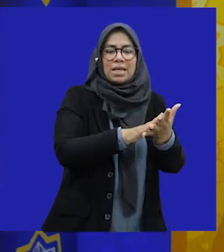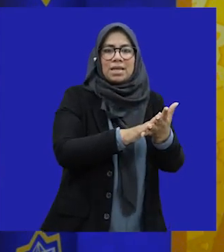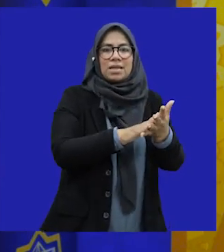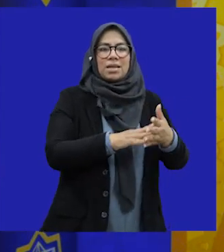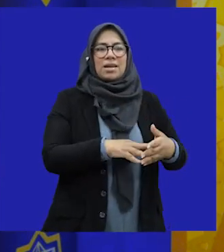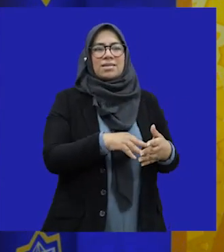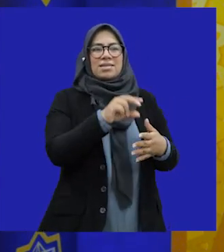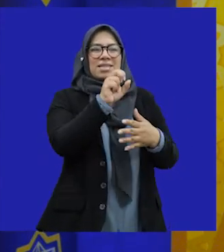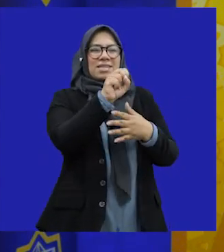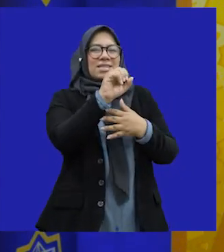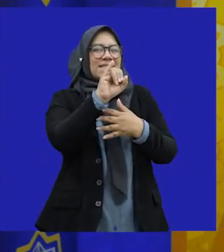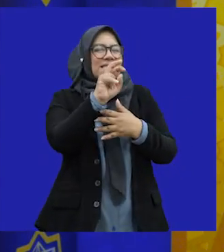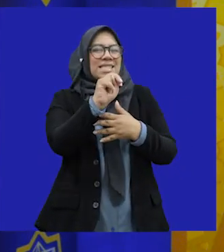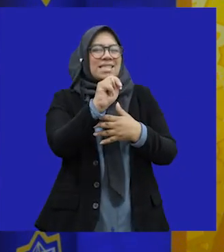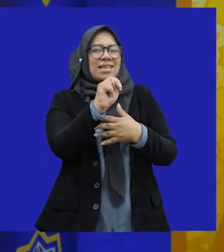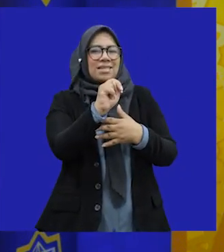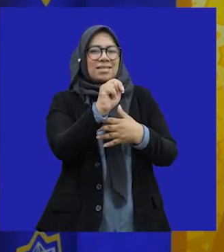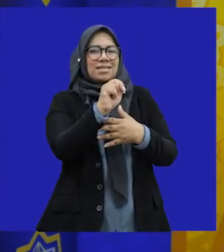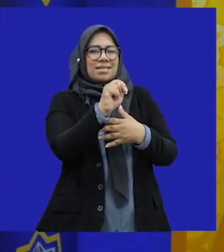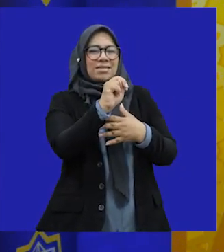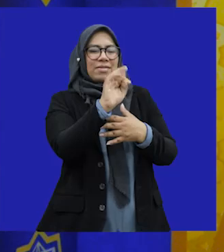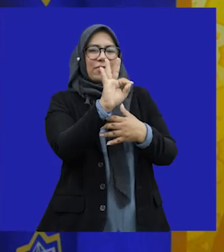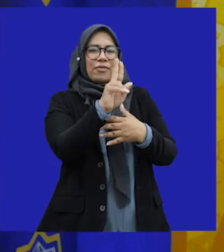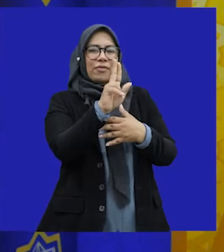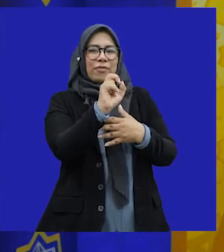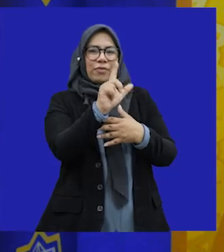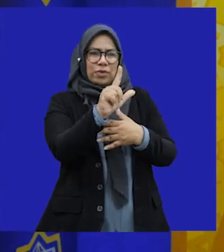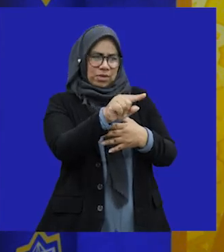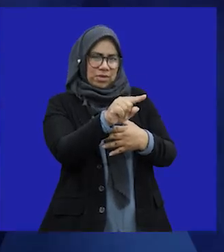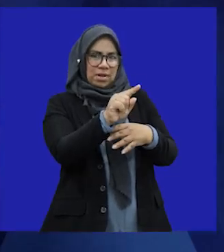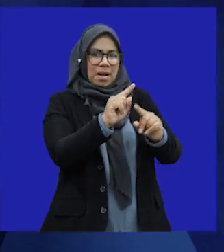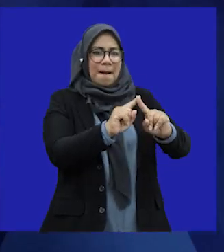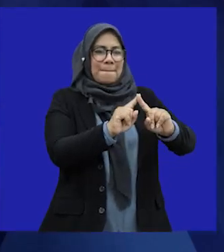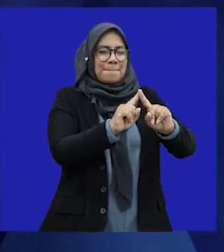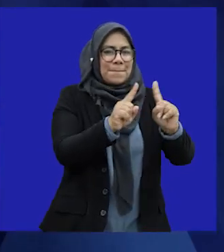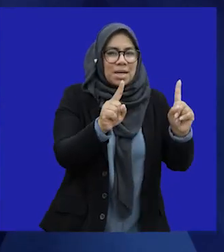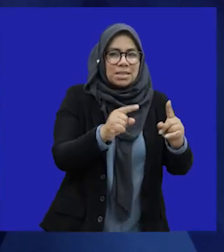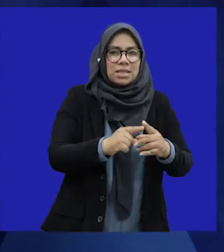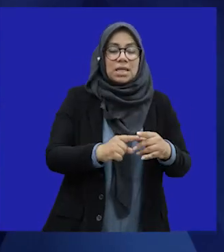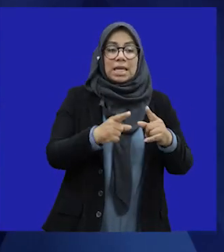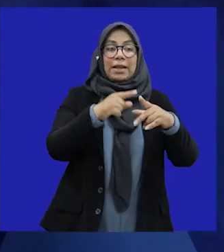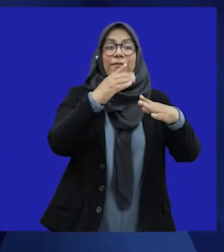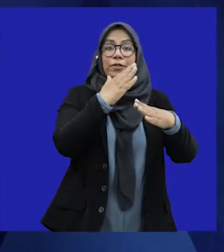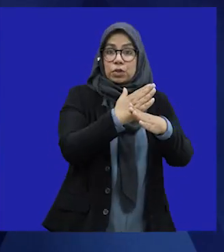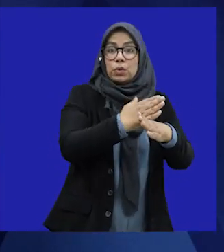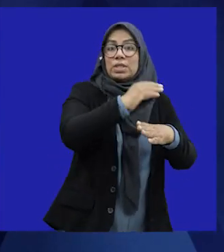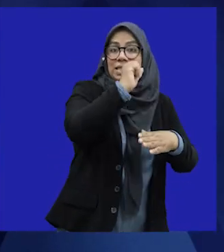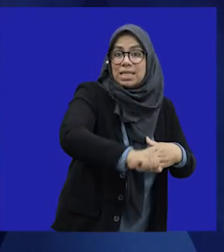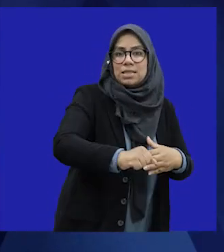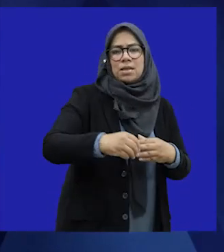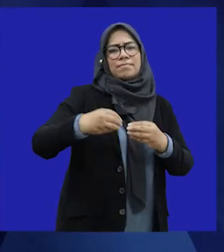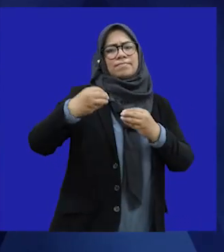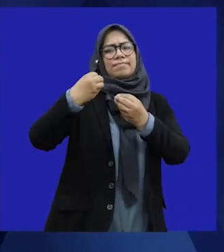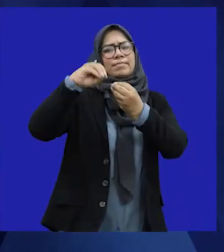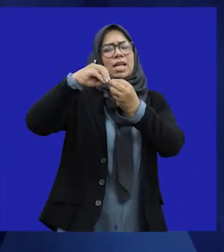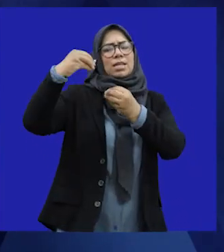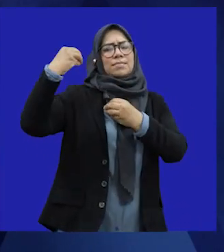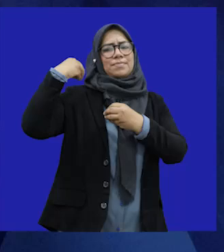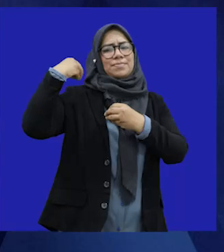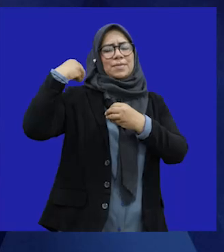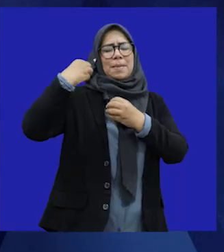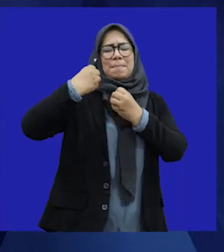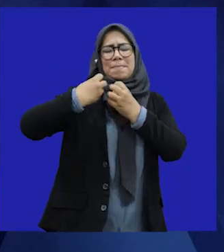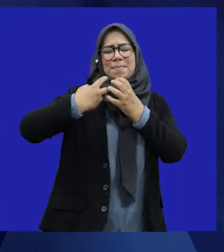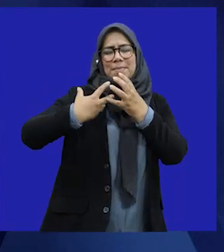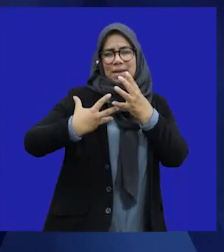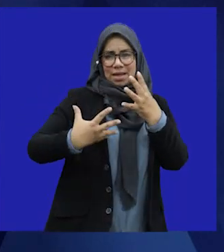rather he will be losing a lot of rewards by not praying them. Let's look into the significance or the virtues